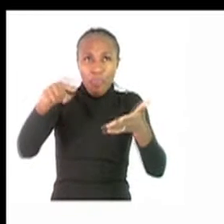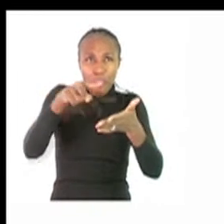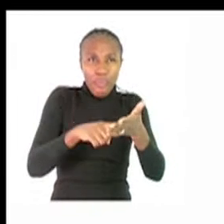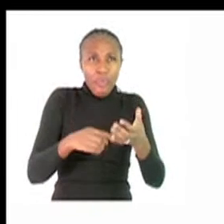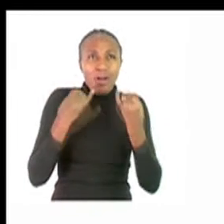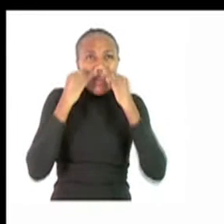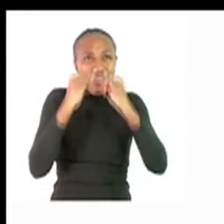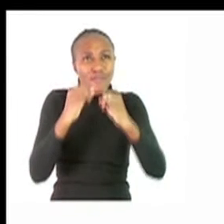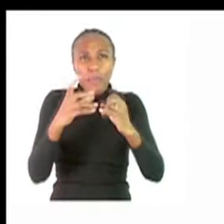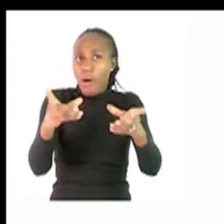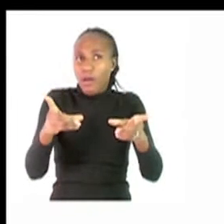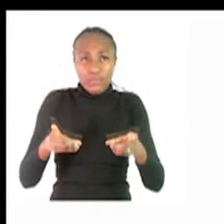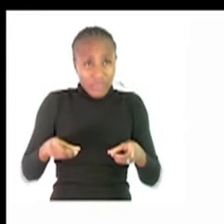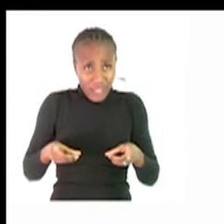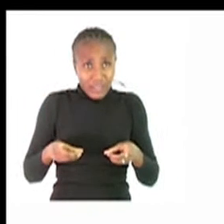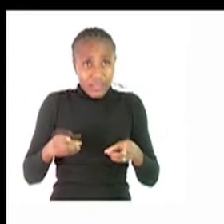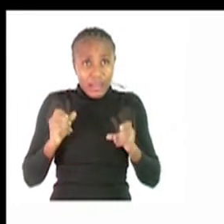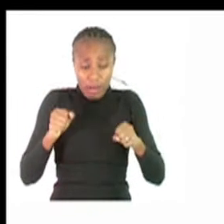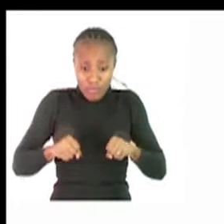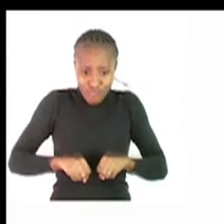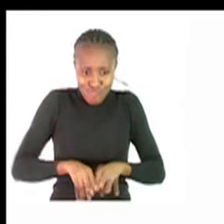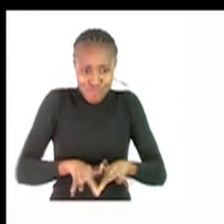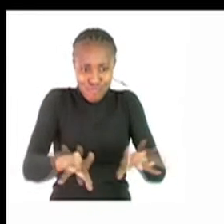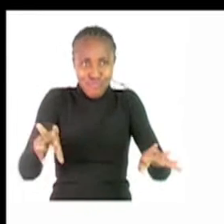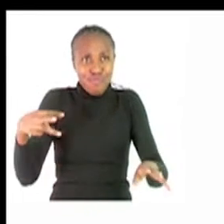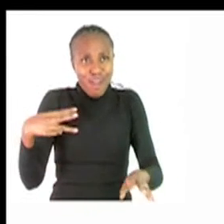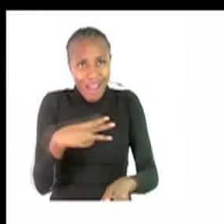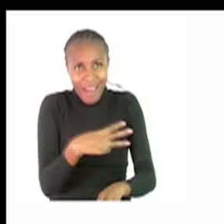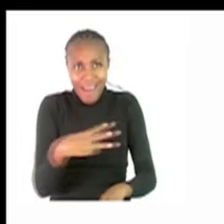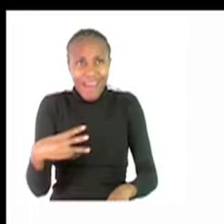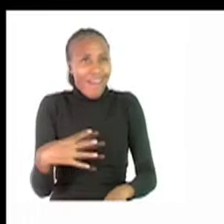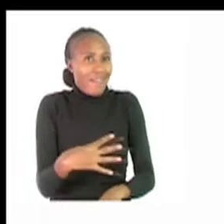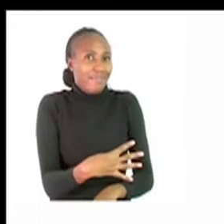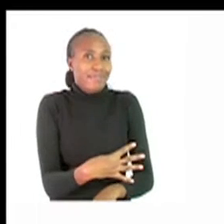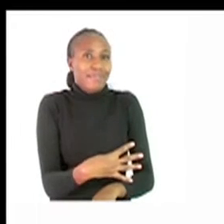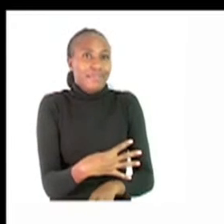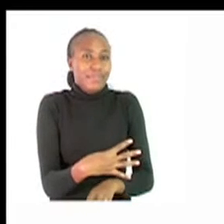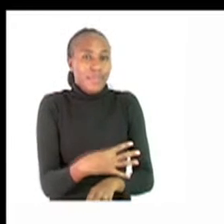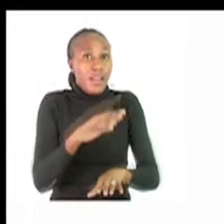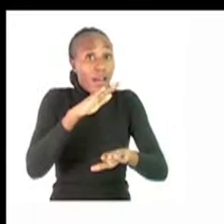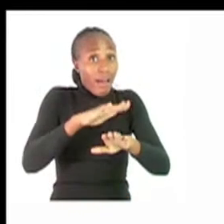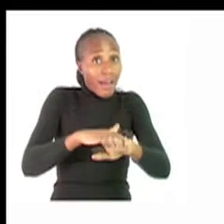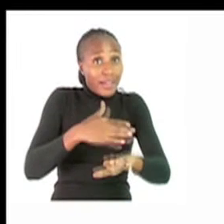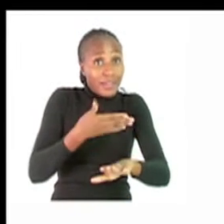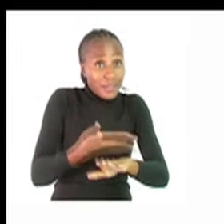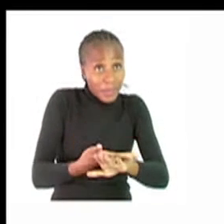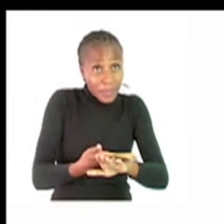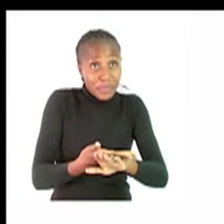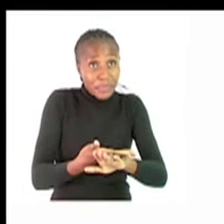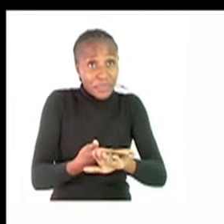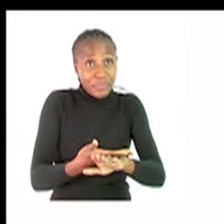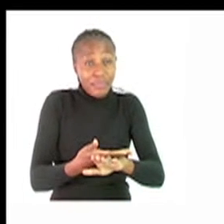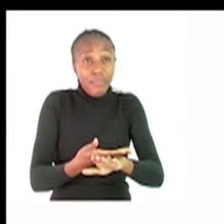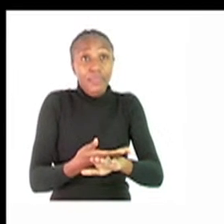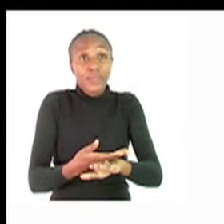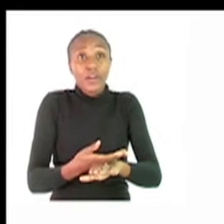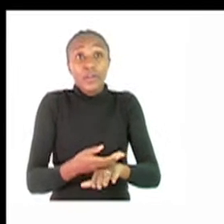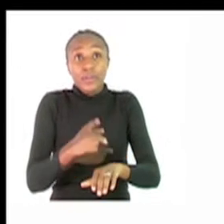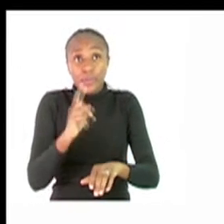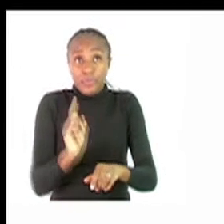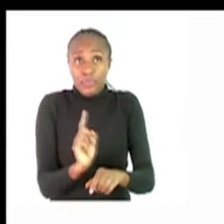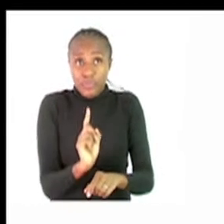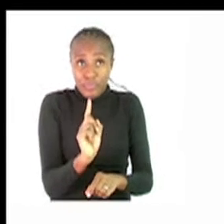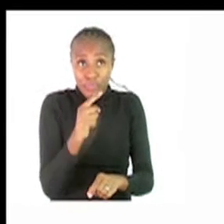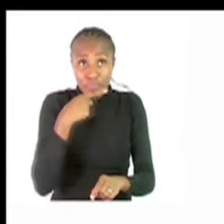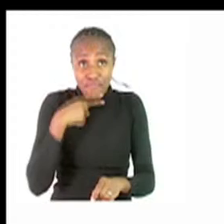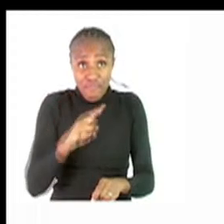lead to further spreading of HIV and AIDS. For example, having sex with a virgin